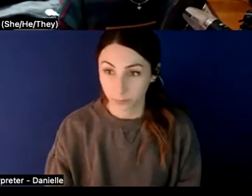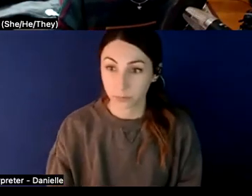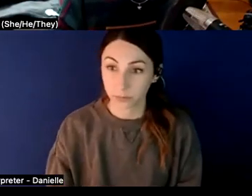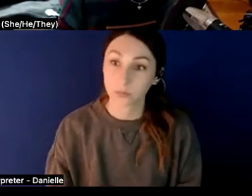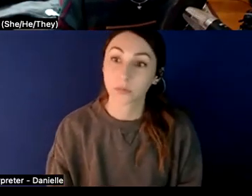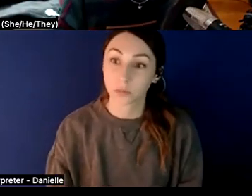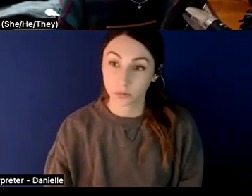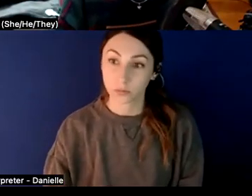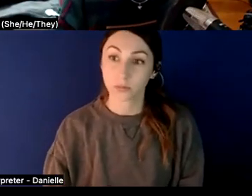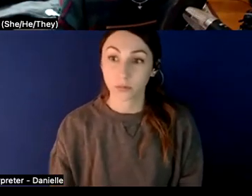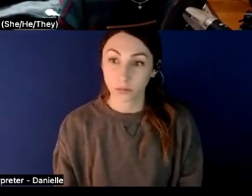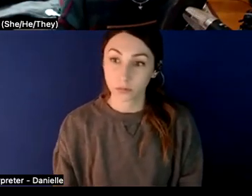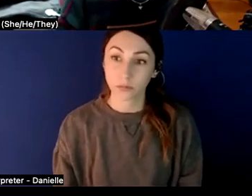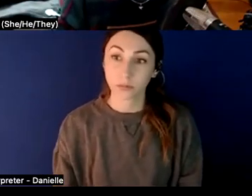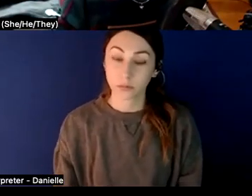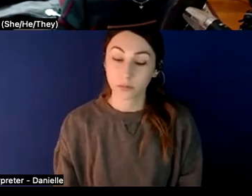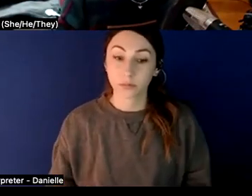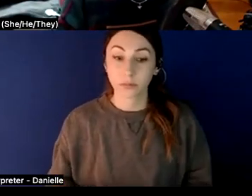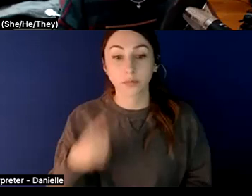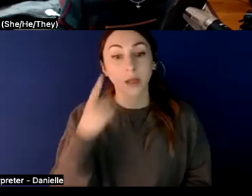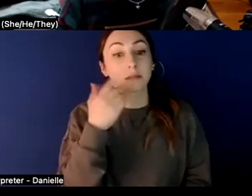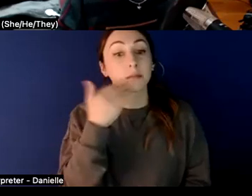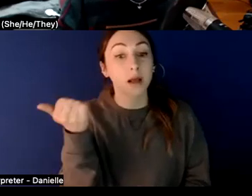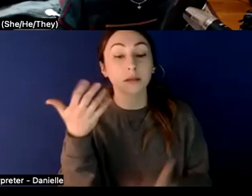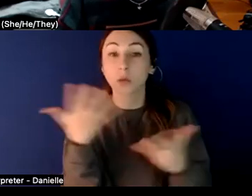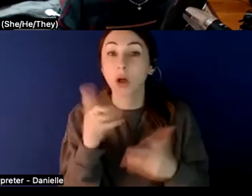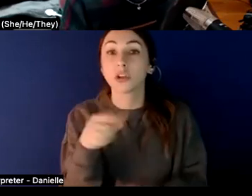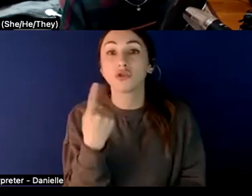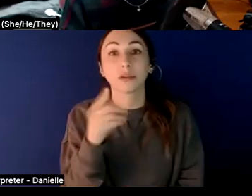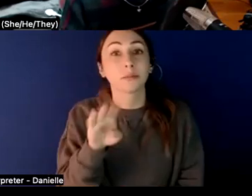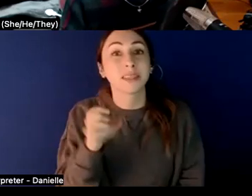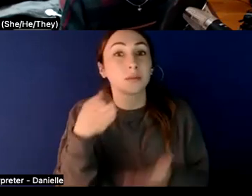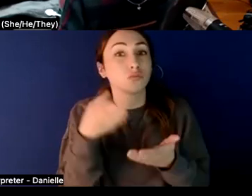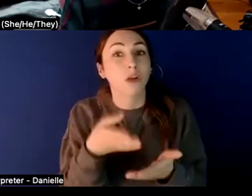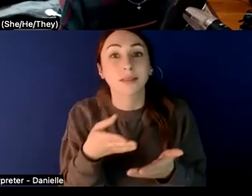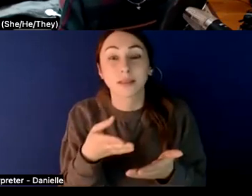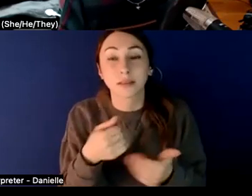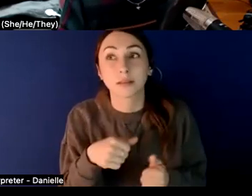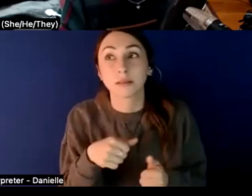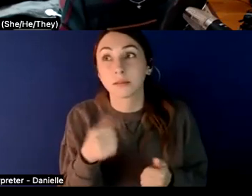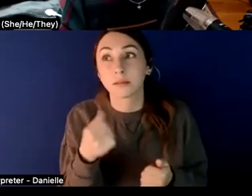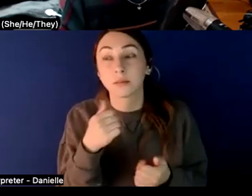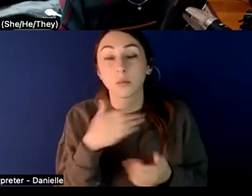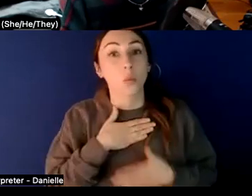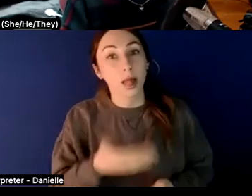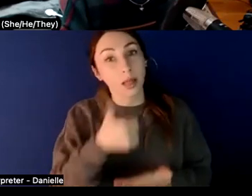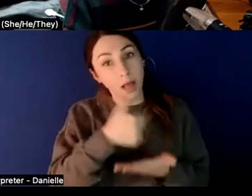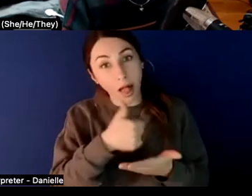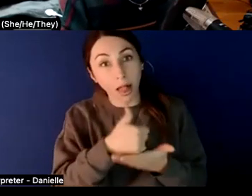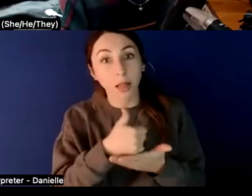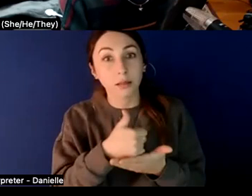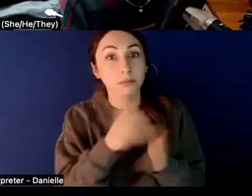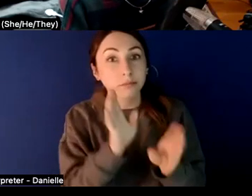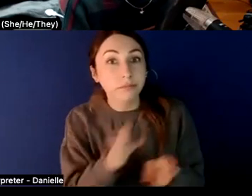I think the best thing is just to be present and willing to help strategize, to be available to